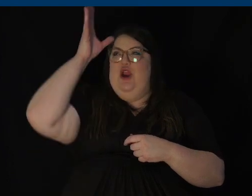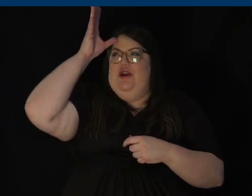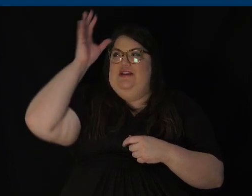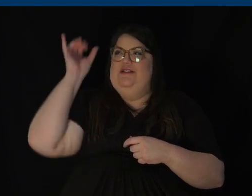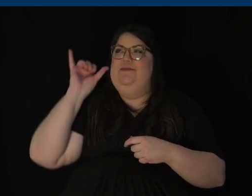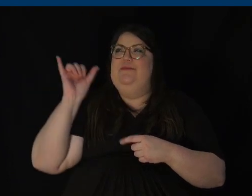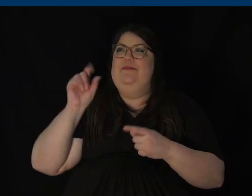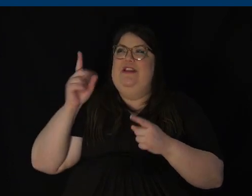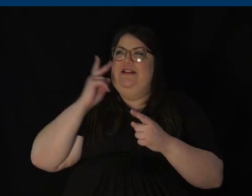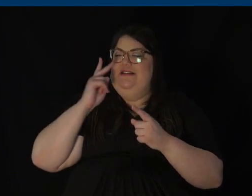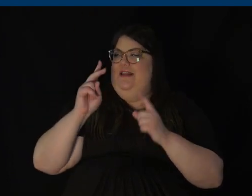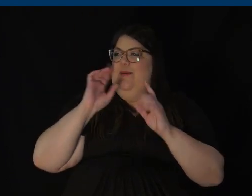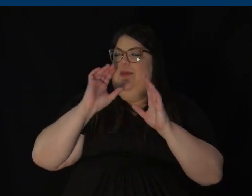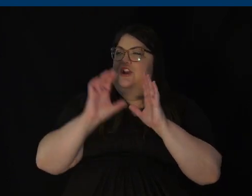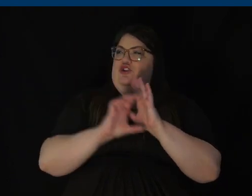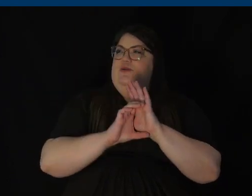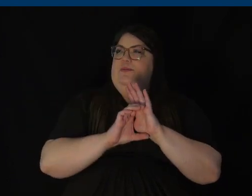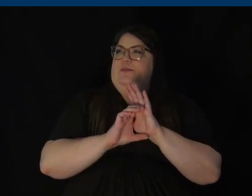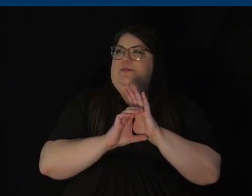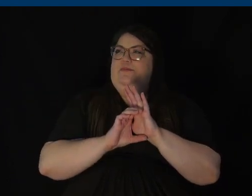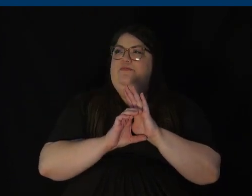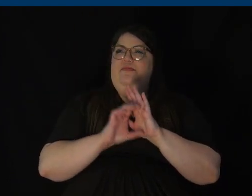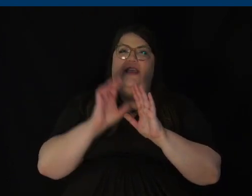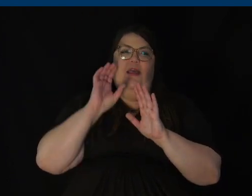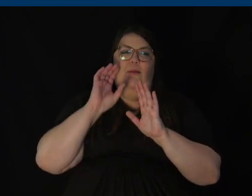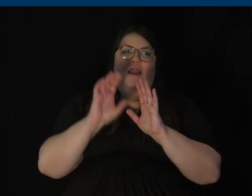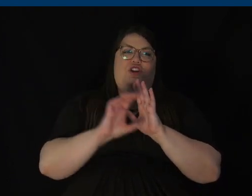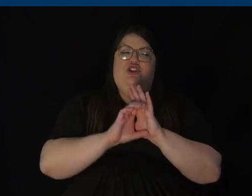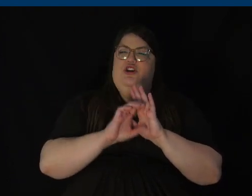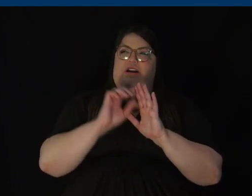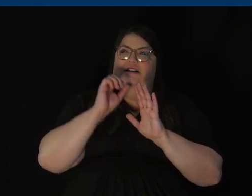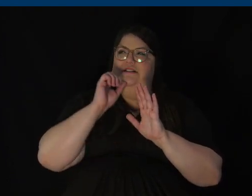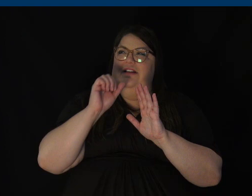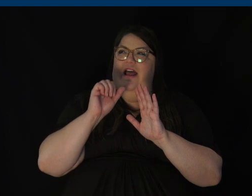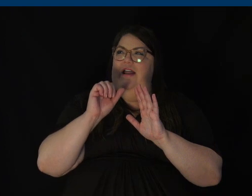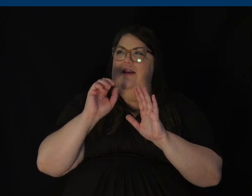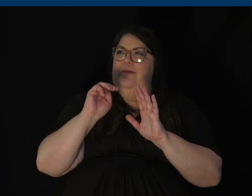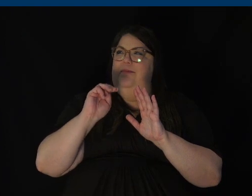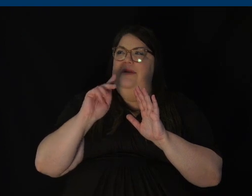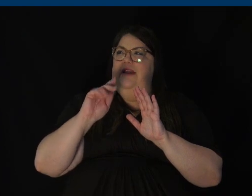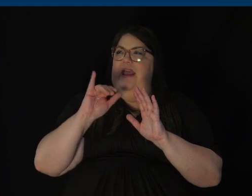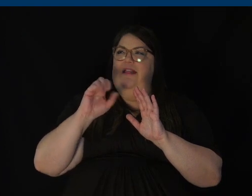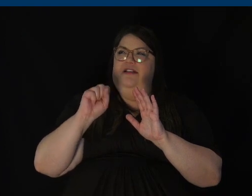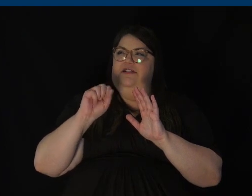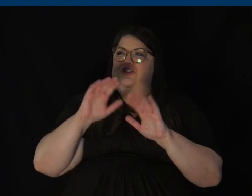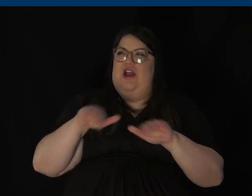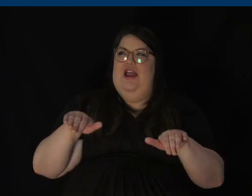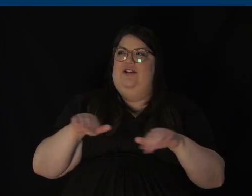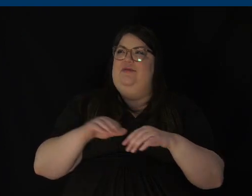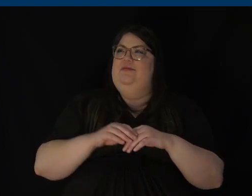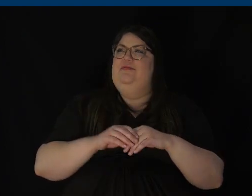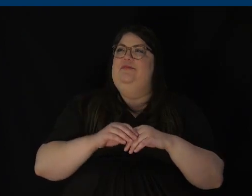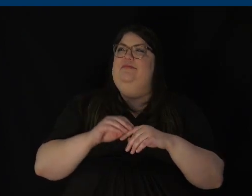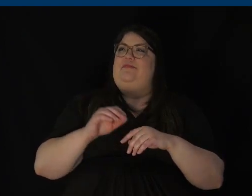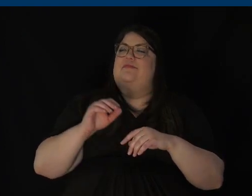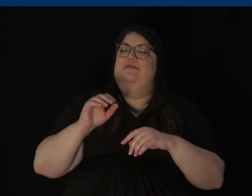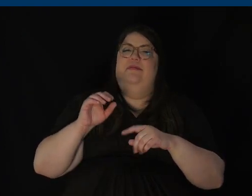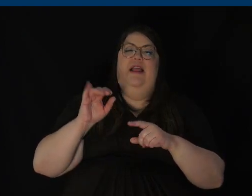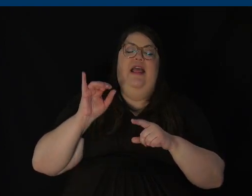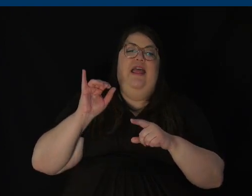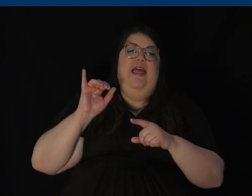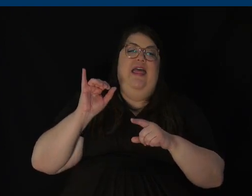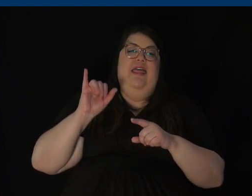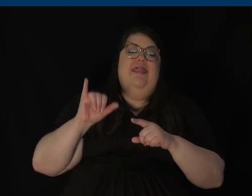got this picture up here. Don't worry, that's not Michaela's child. We were in Bolivia, and she picked up. But this is